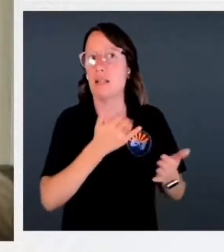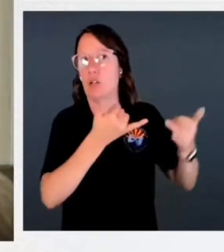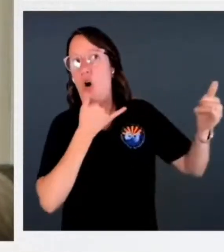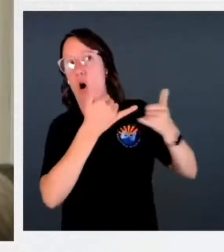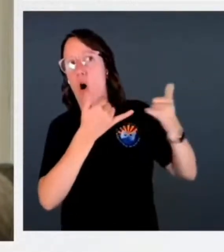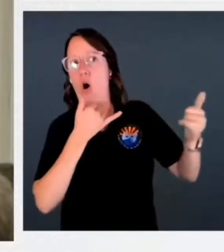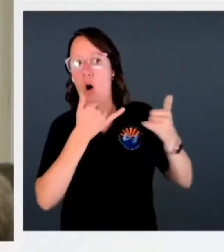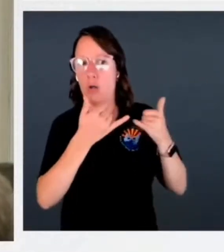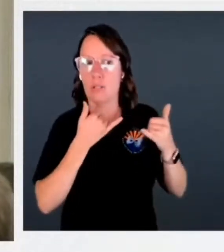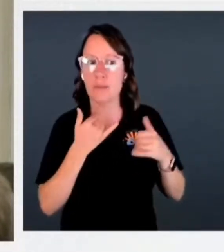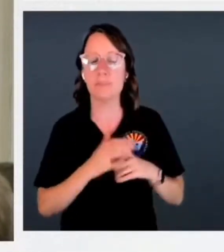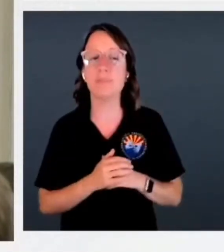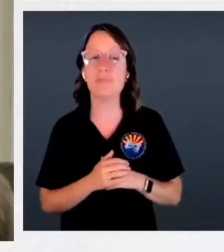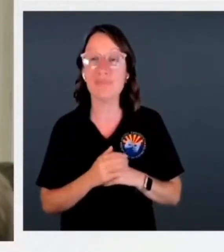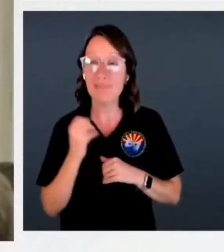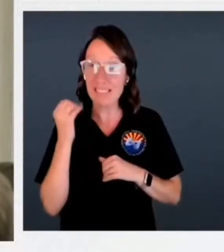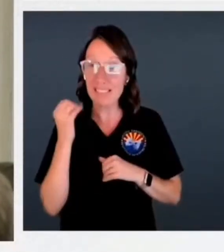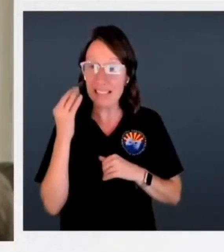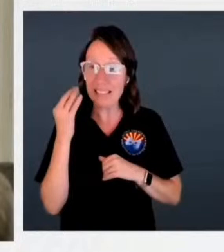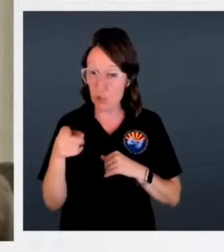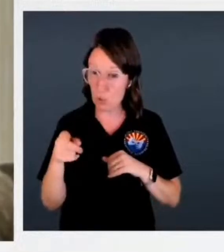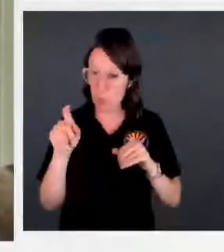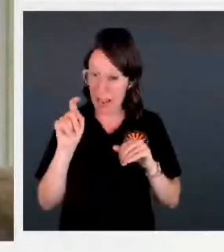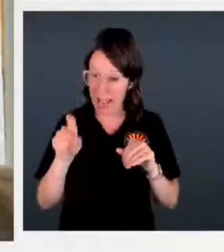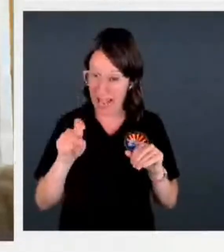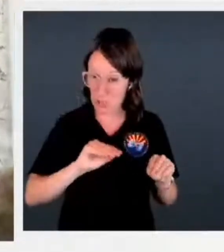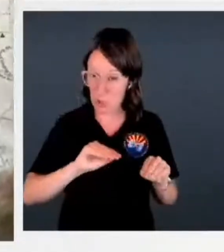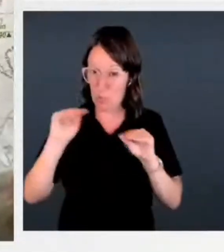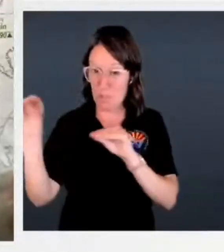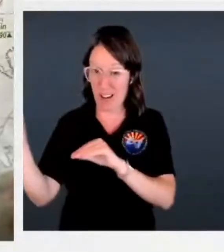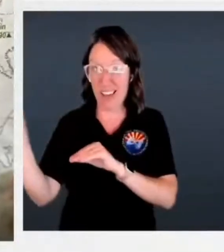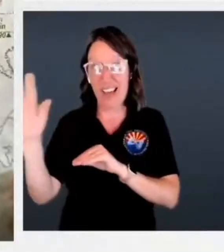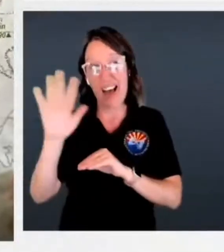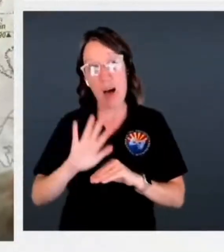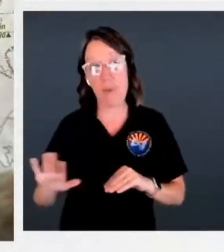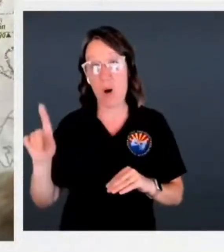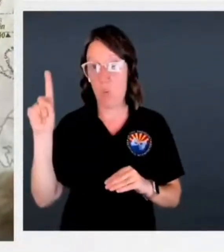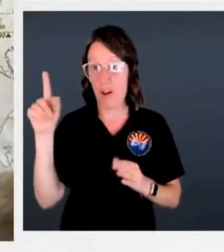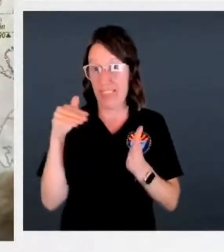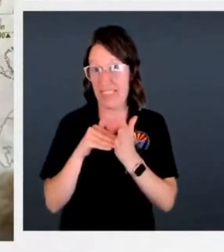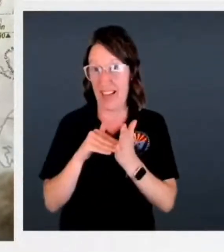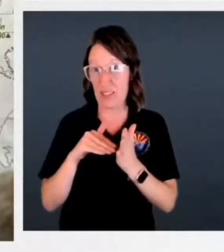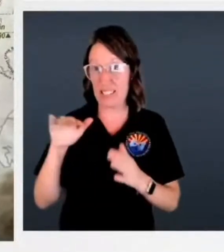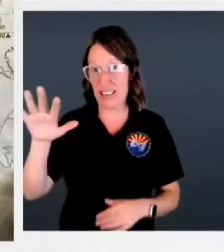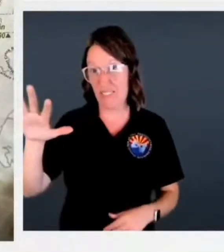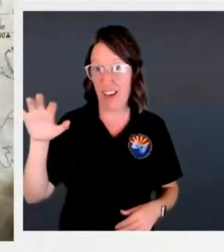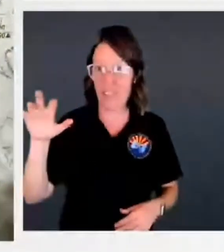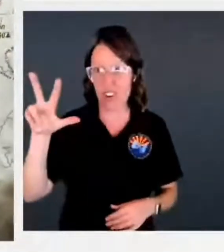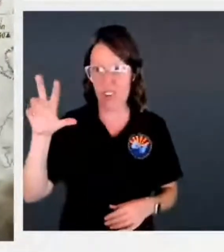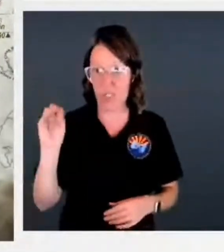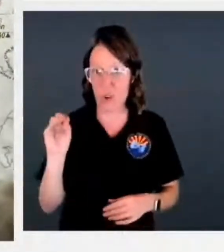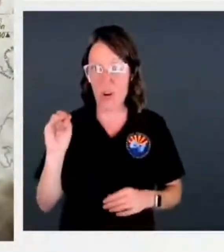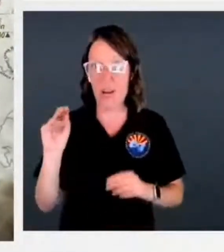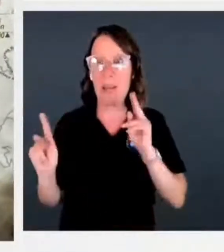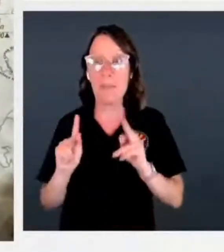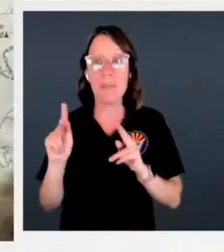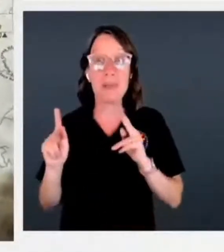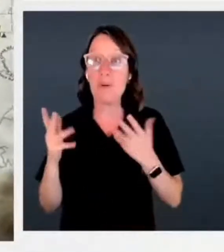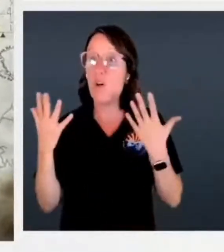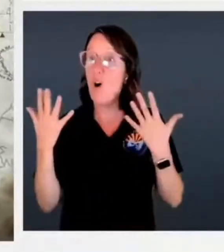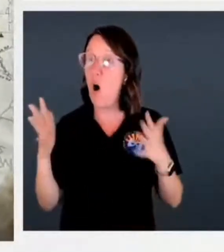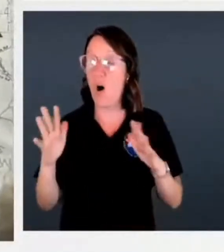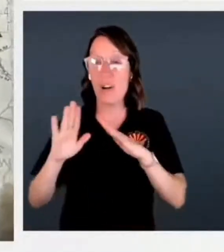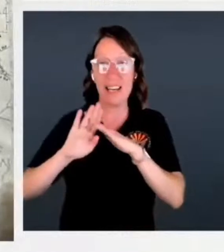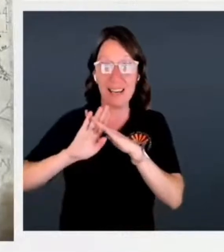Displaced. We got about 1,539 people displaced in an order. We know that's difficult. In our warning areas,